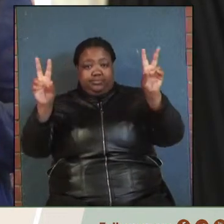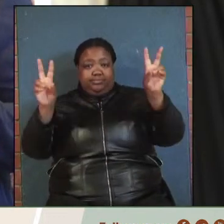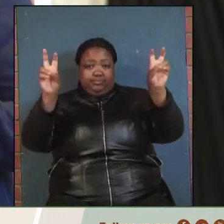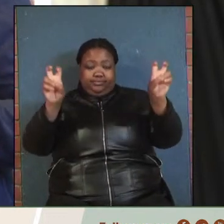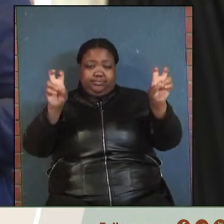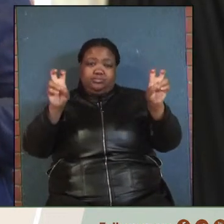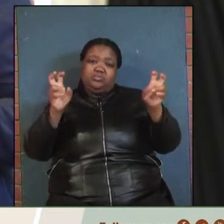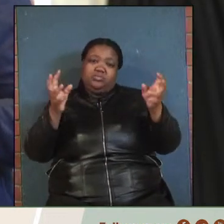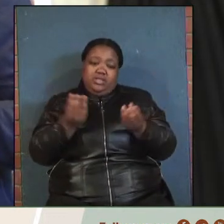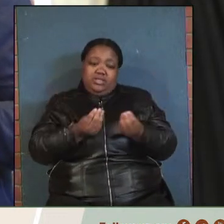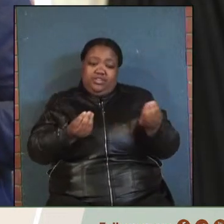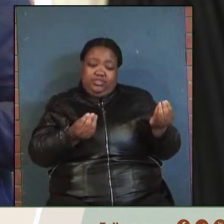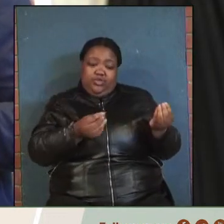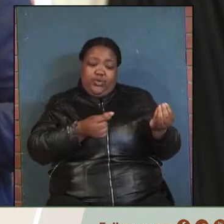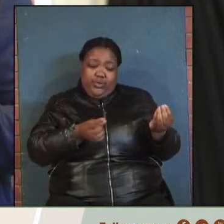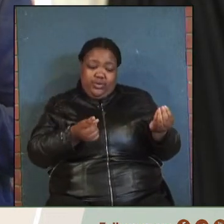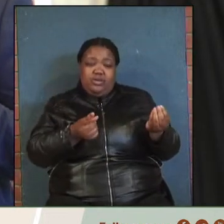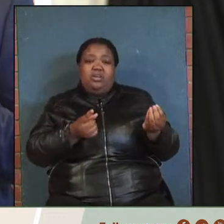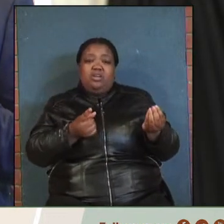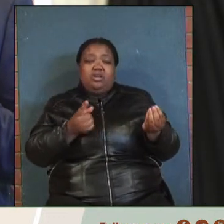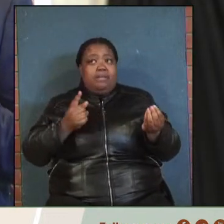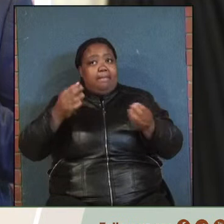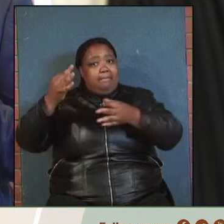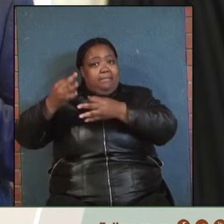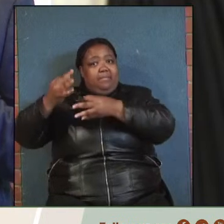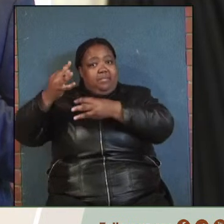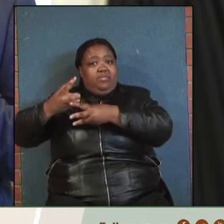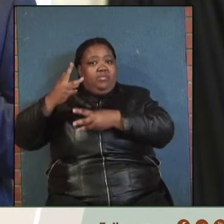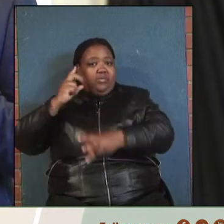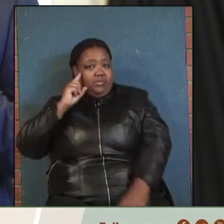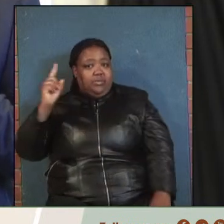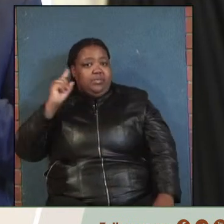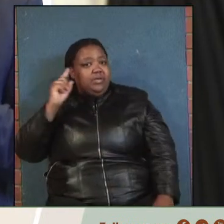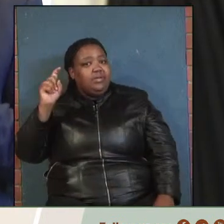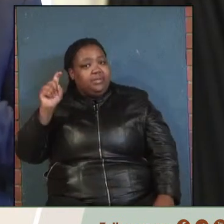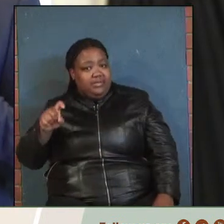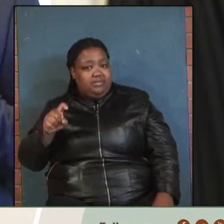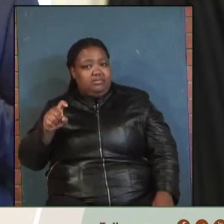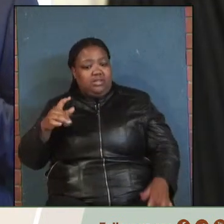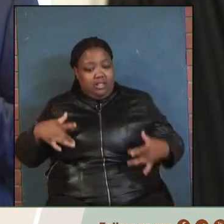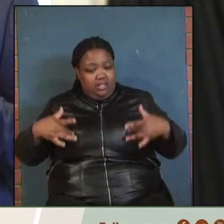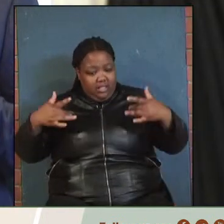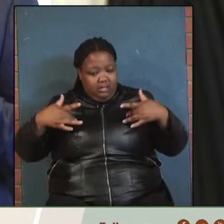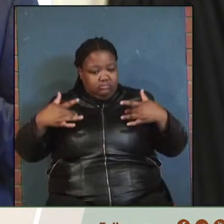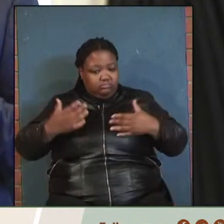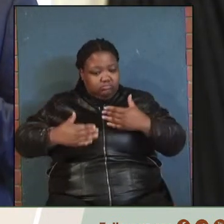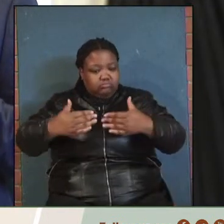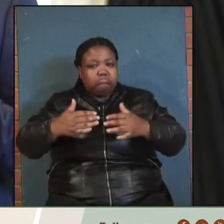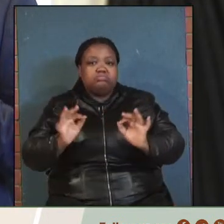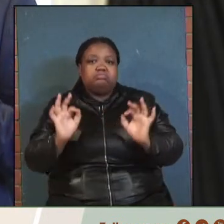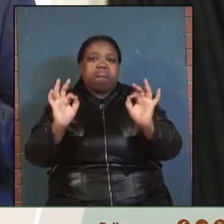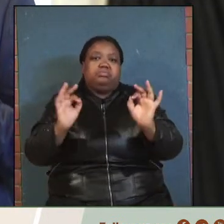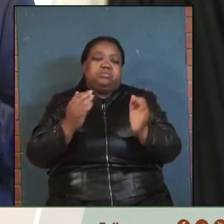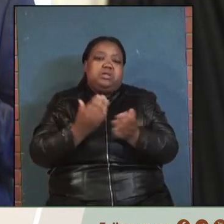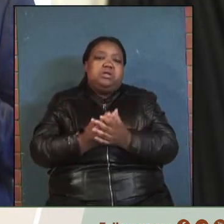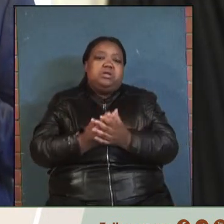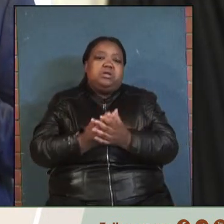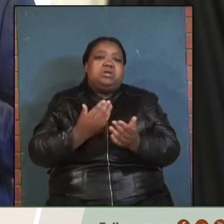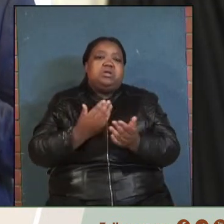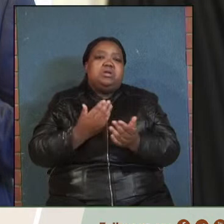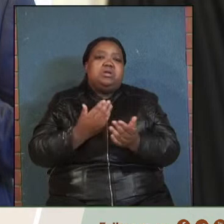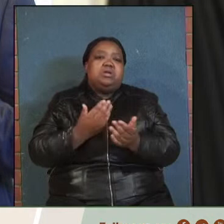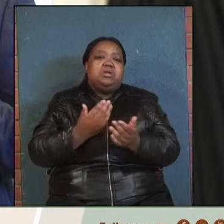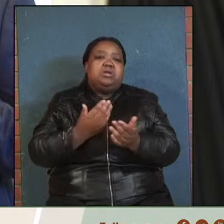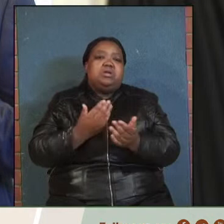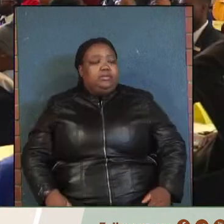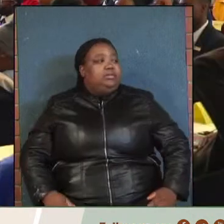that children, you need to obey your parents so that it may be well with you. It will be well with your future when you